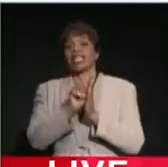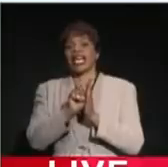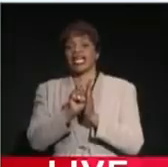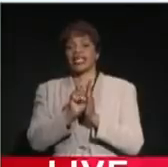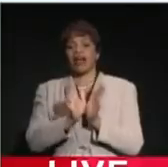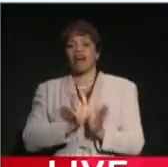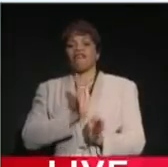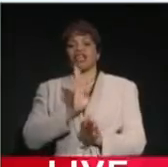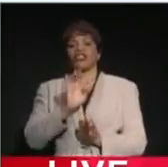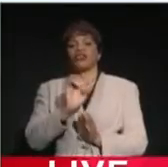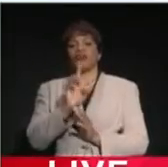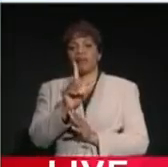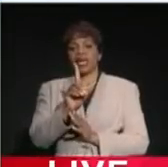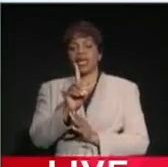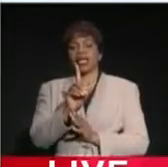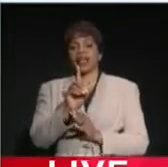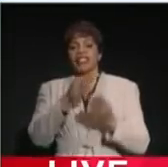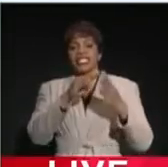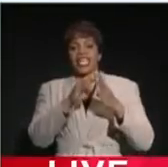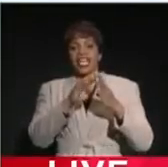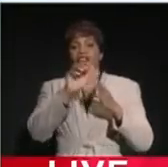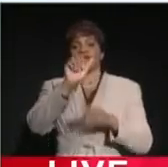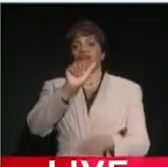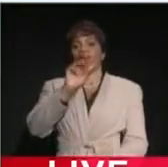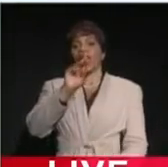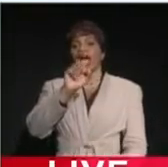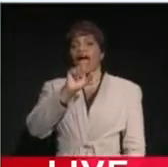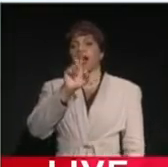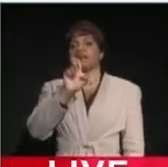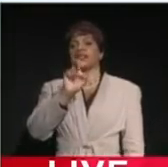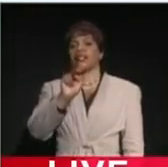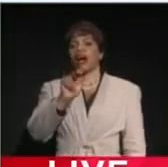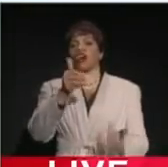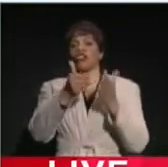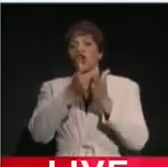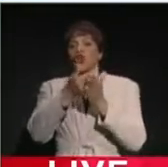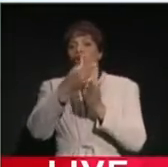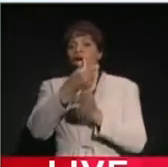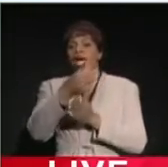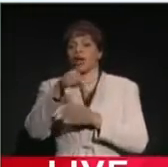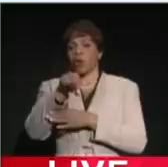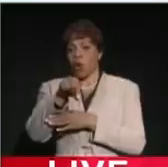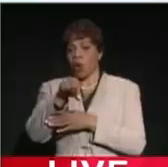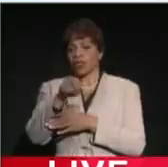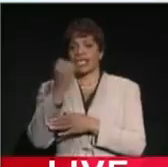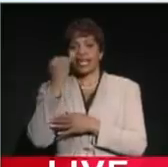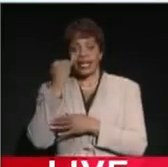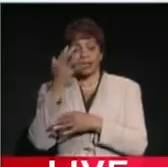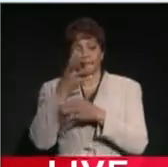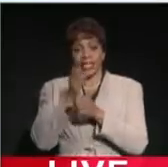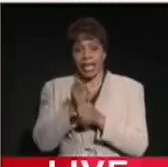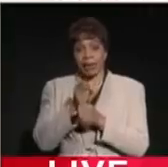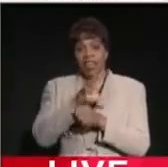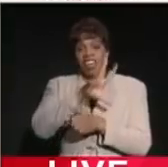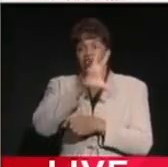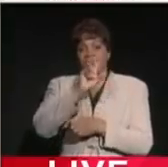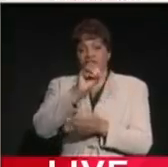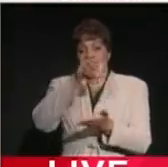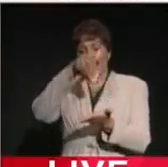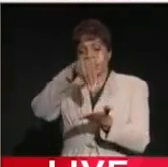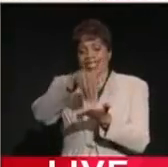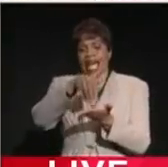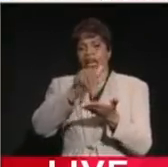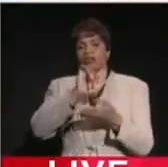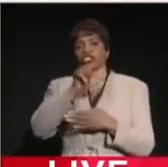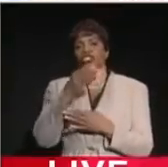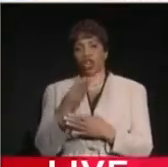city for Amazon's new headquarters. If New Jersey gets it, it'd be 50,000 jobs.